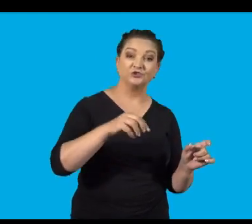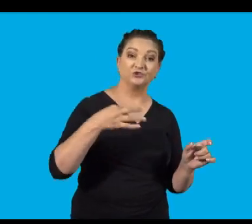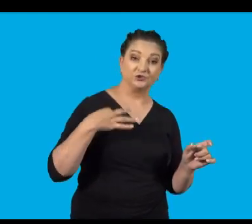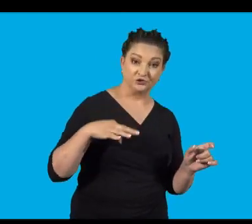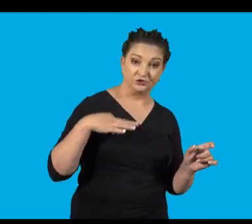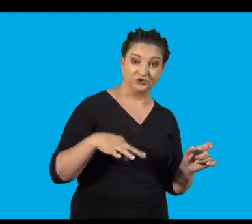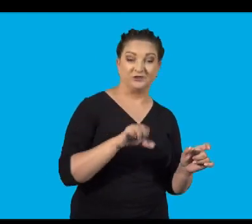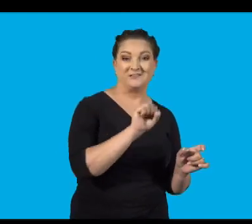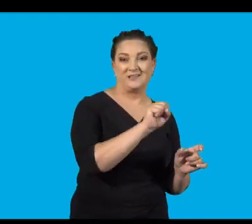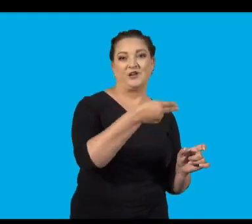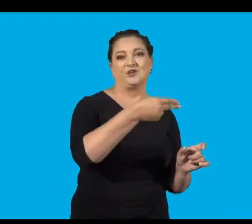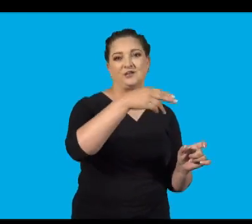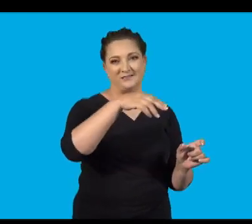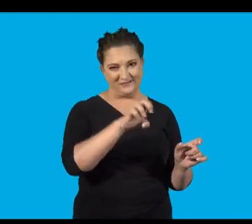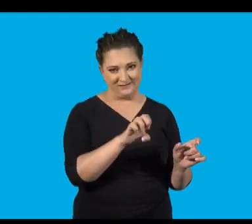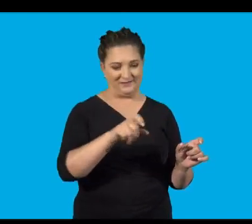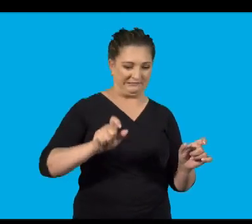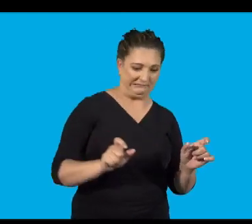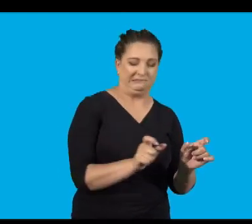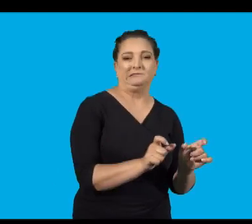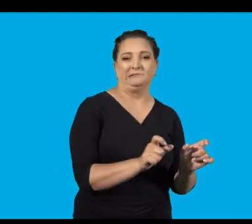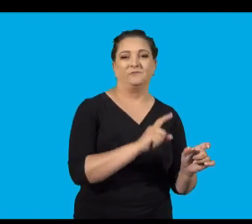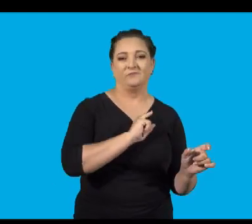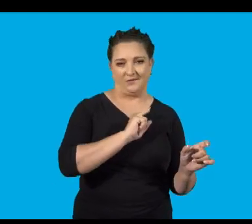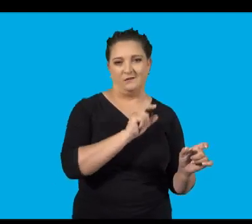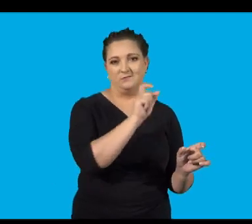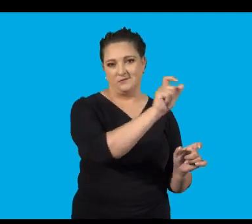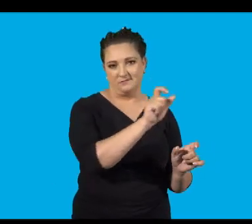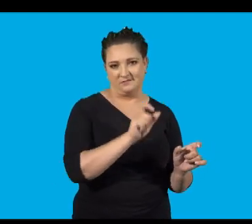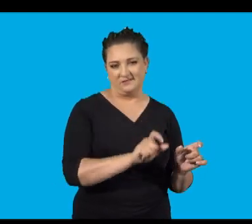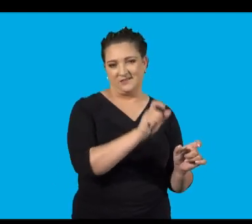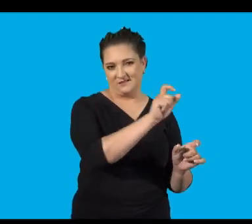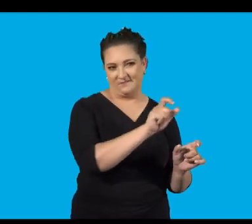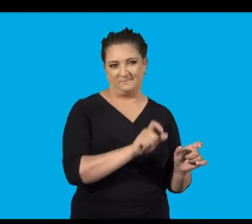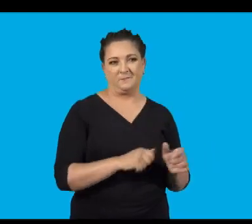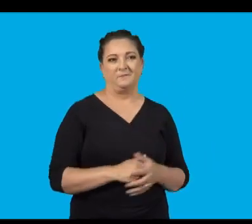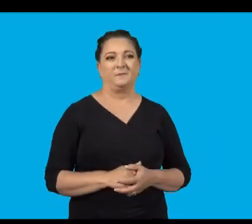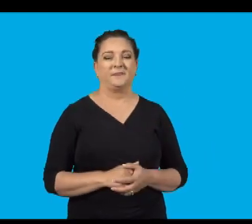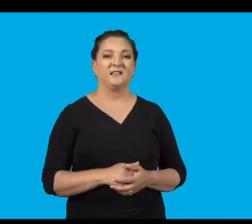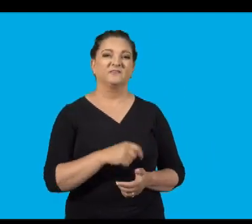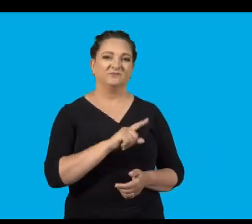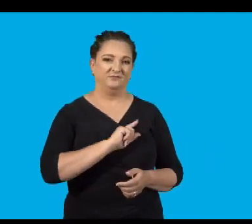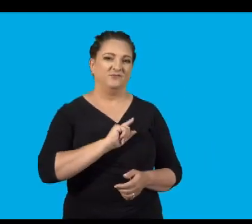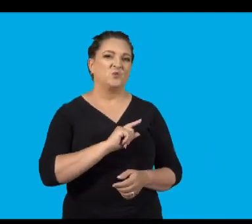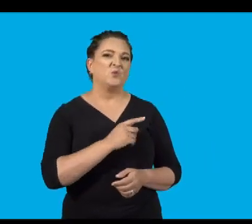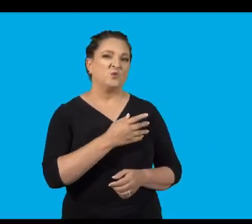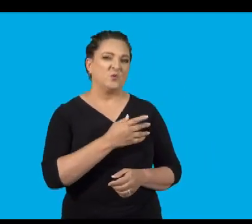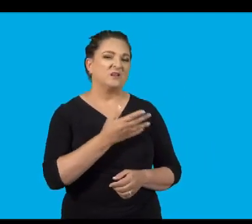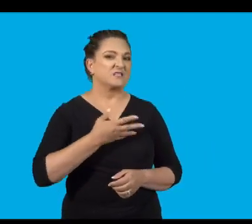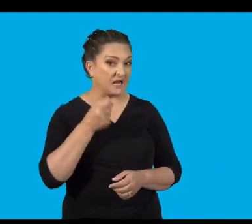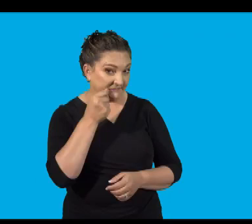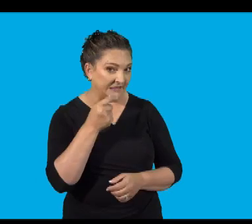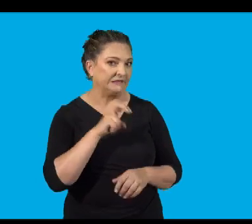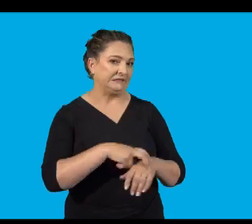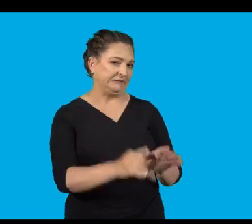to indicate, the tag is going to indicate that the gender is identified